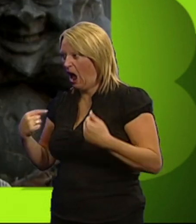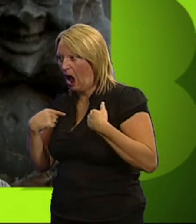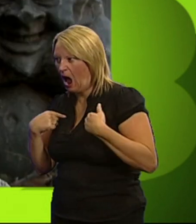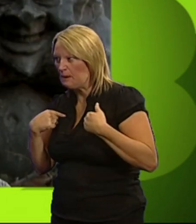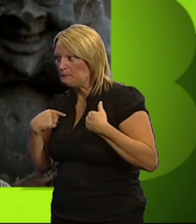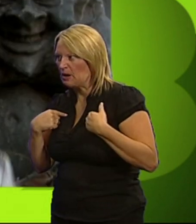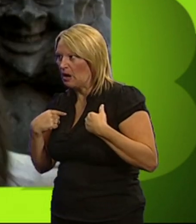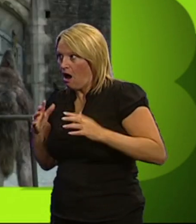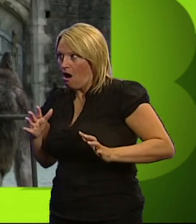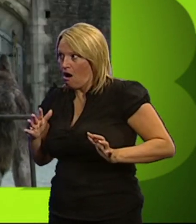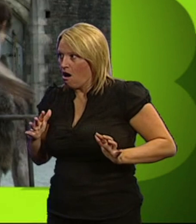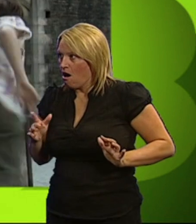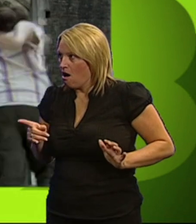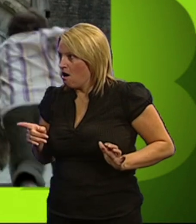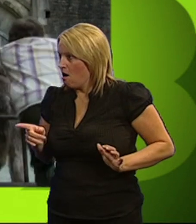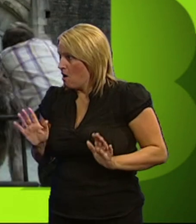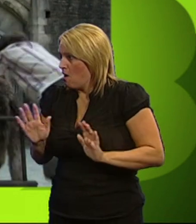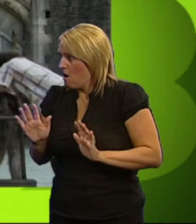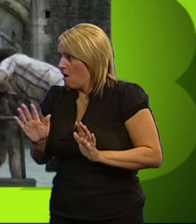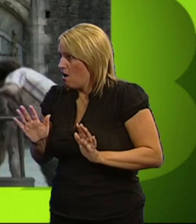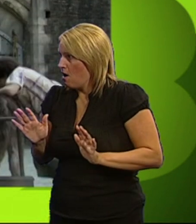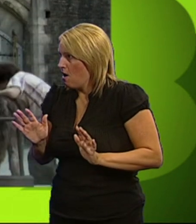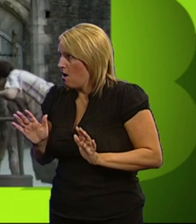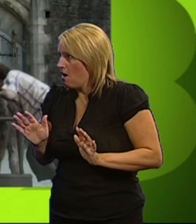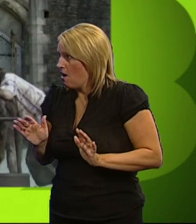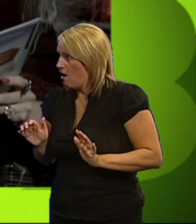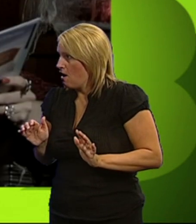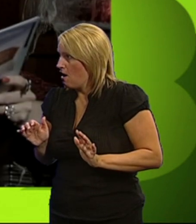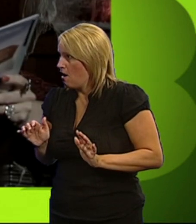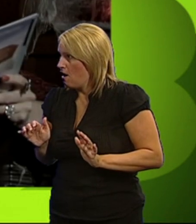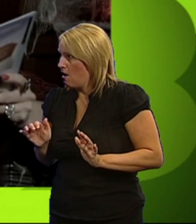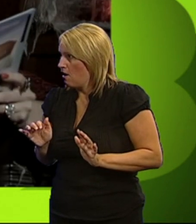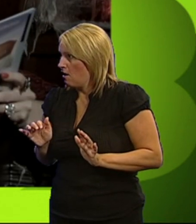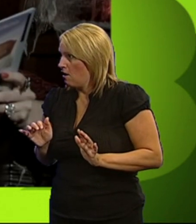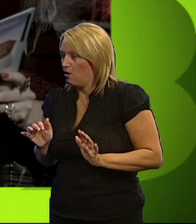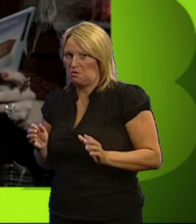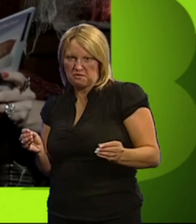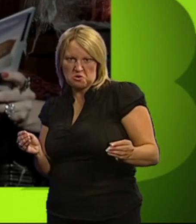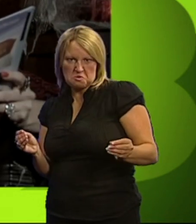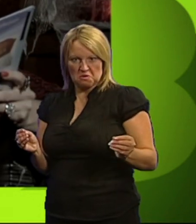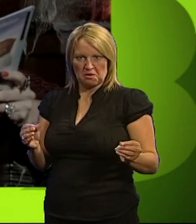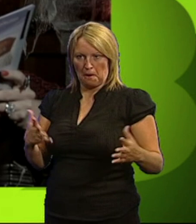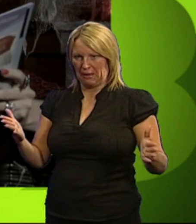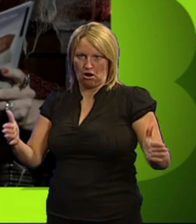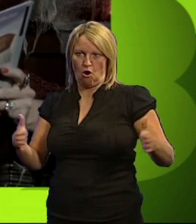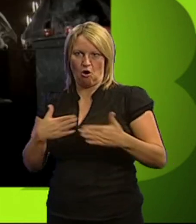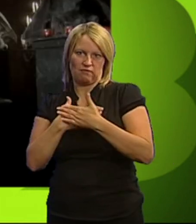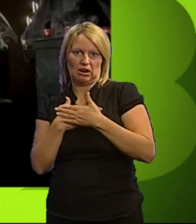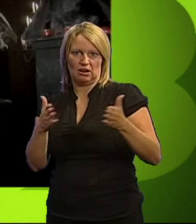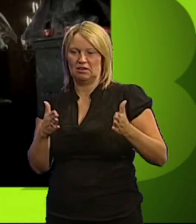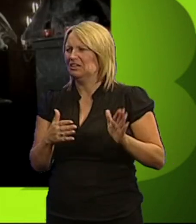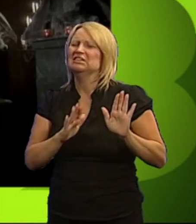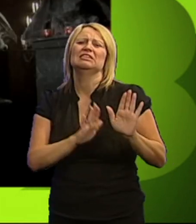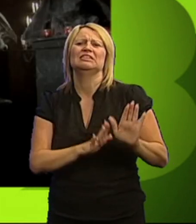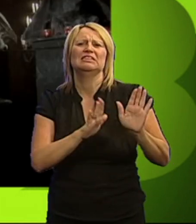I'm just going for a... No! And then, of course, we'll need a bigger coffin.